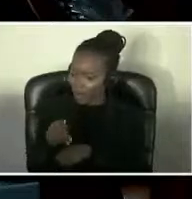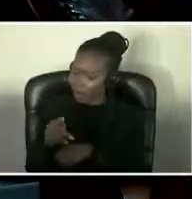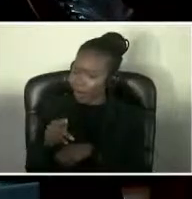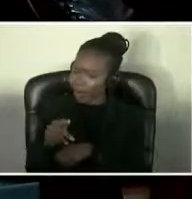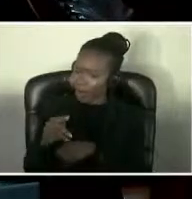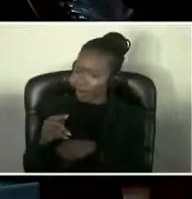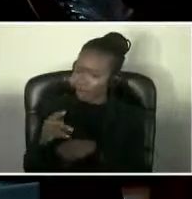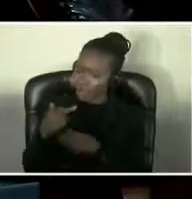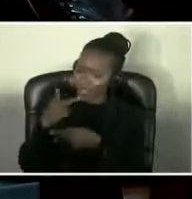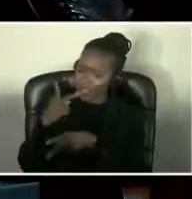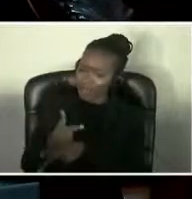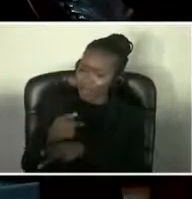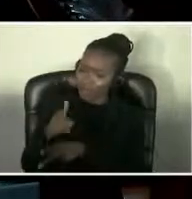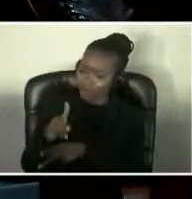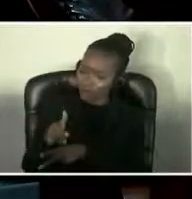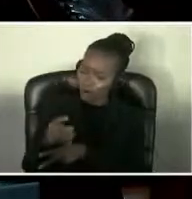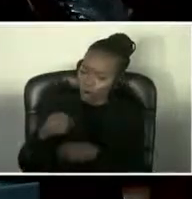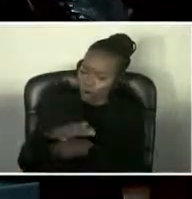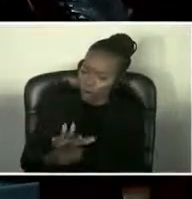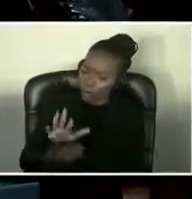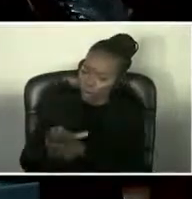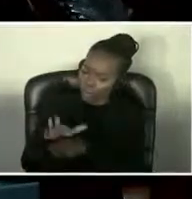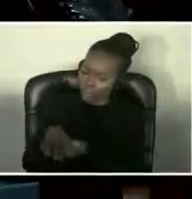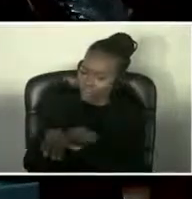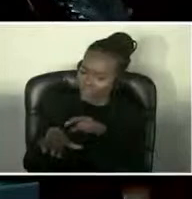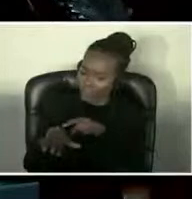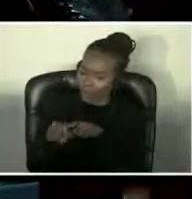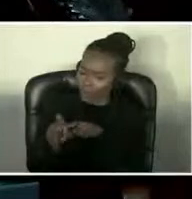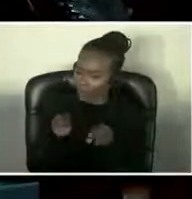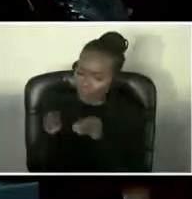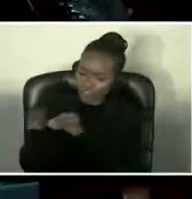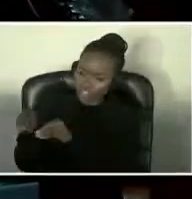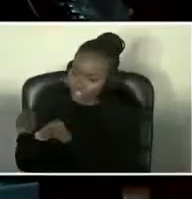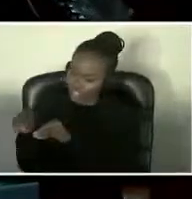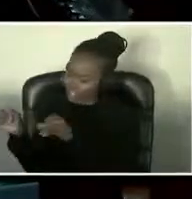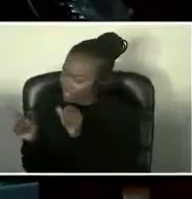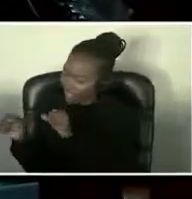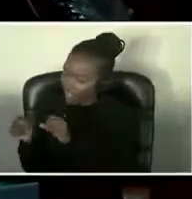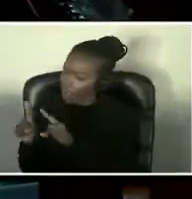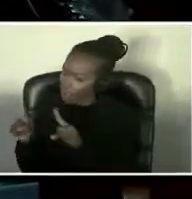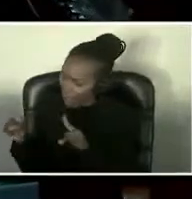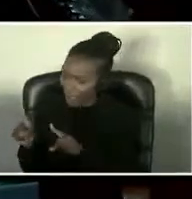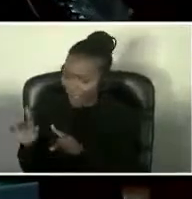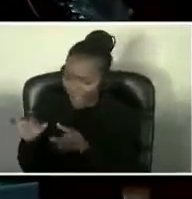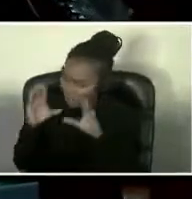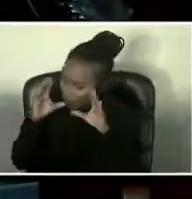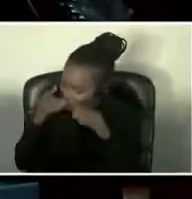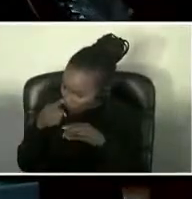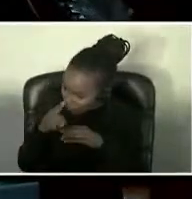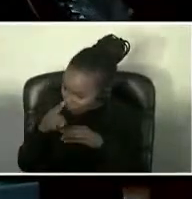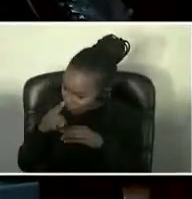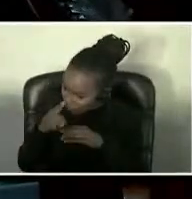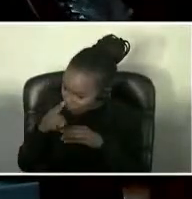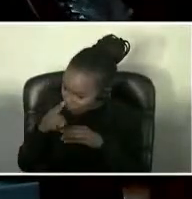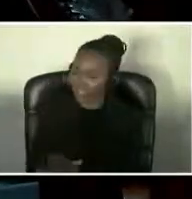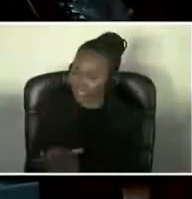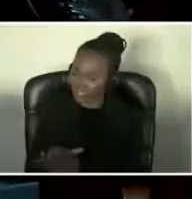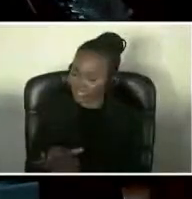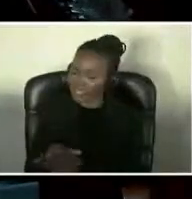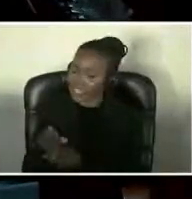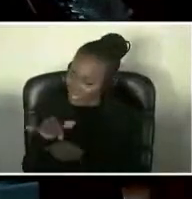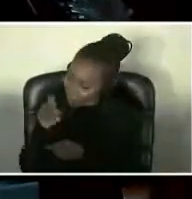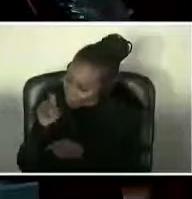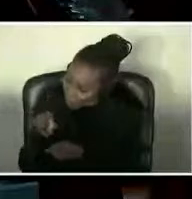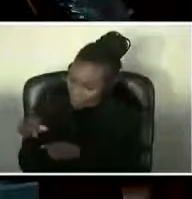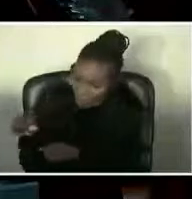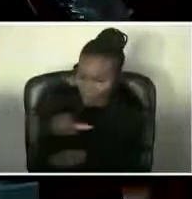e-employment we couldn't use them for any other infrastructure we could not use them for anything else that we needed in the department except for equal